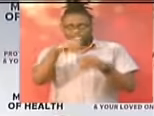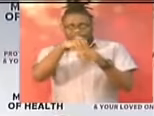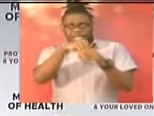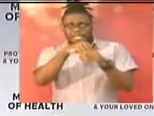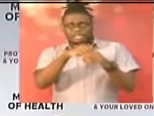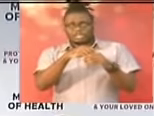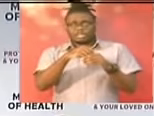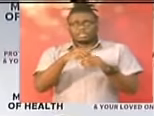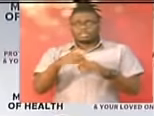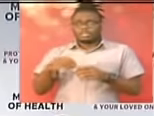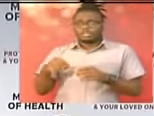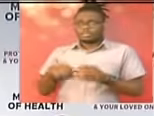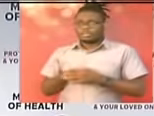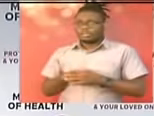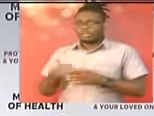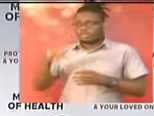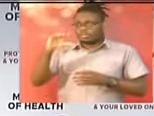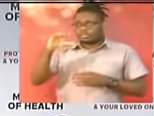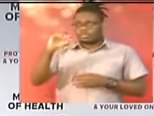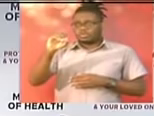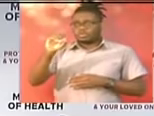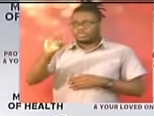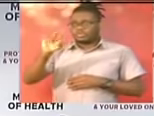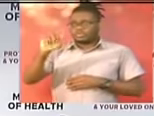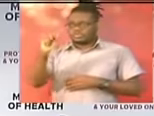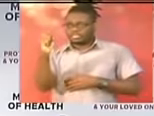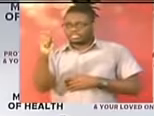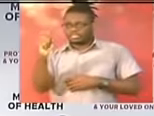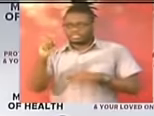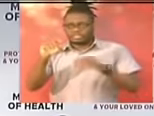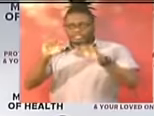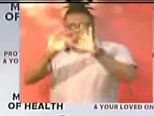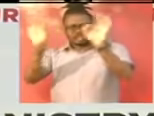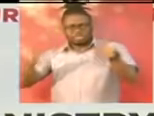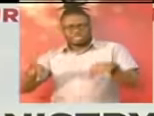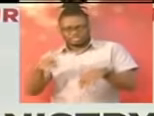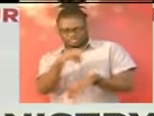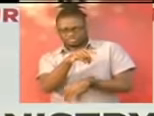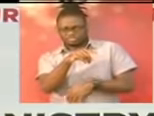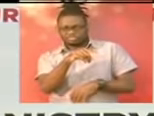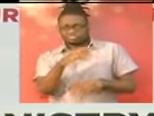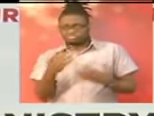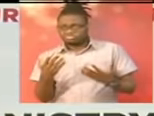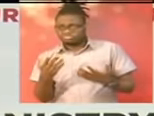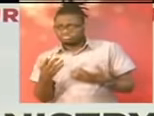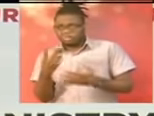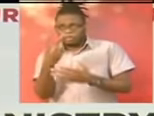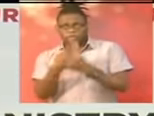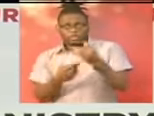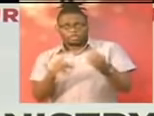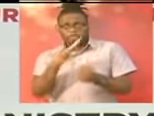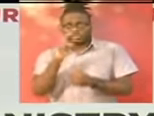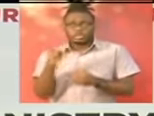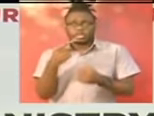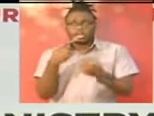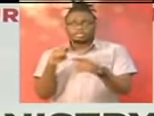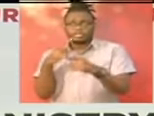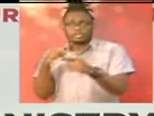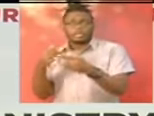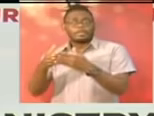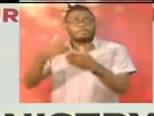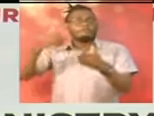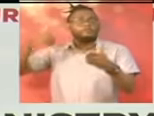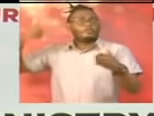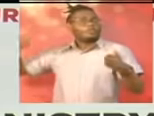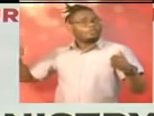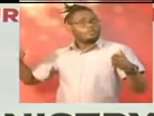Thank you very much. Okay, thanks for the two questions. Now, both of these were addressed a few times in the past at previous health conferences and at the Prime Minister's